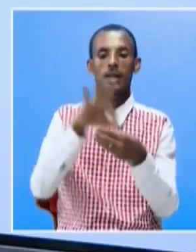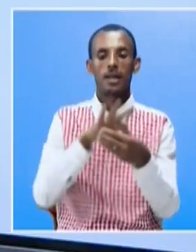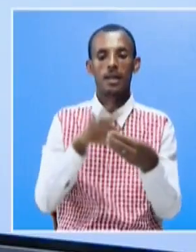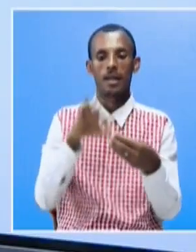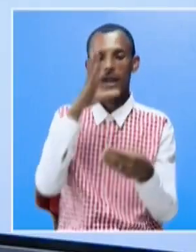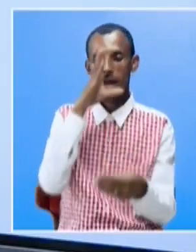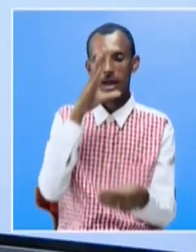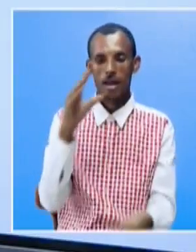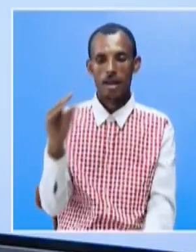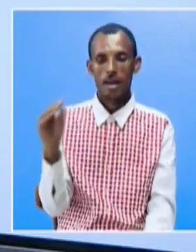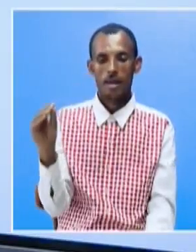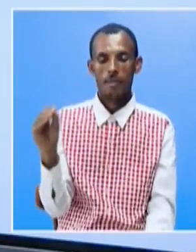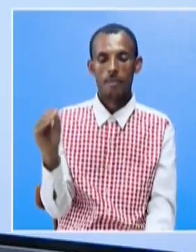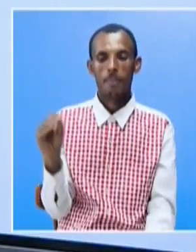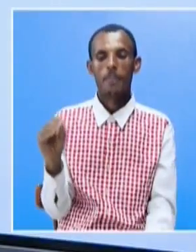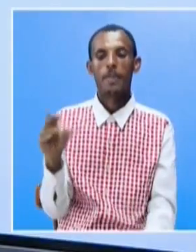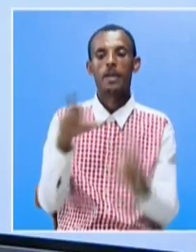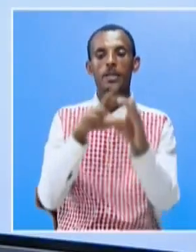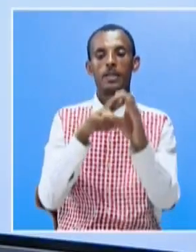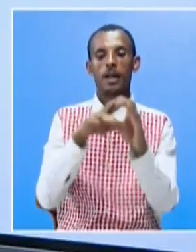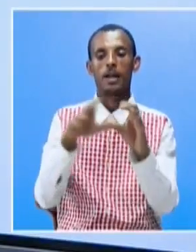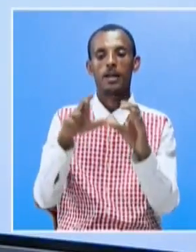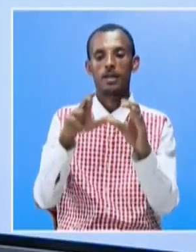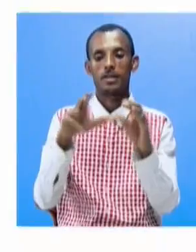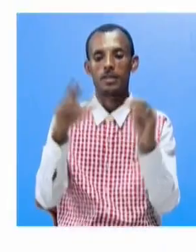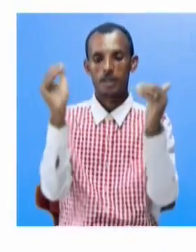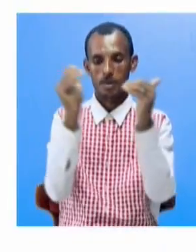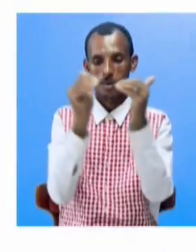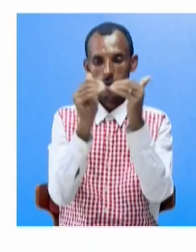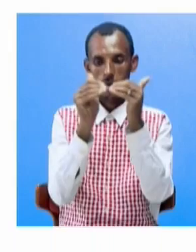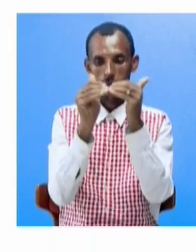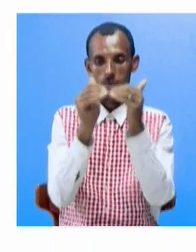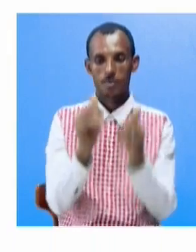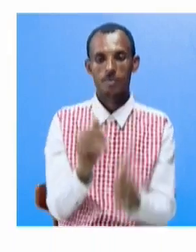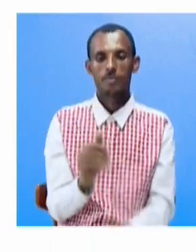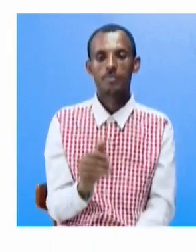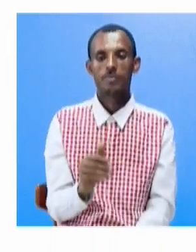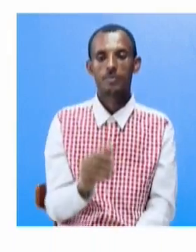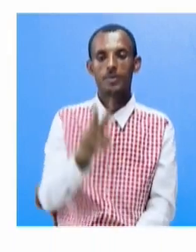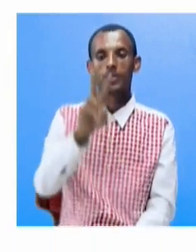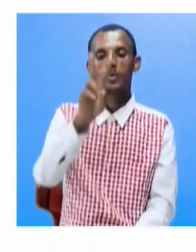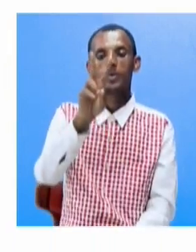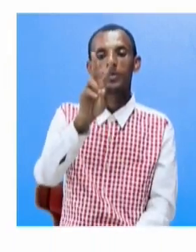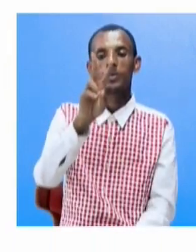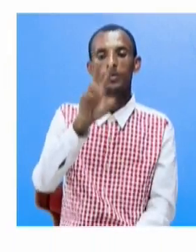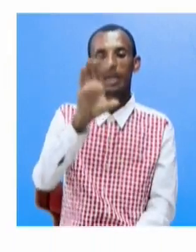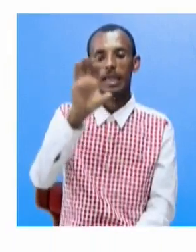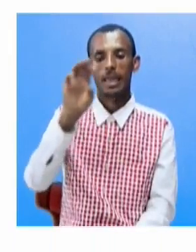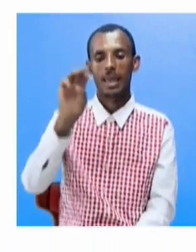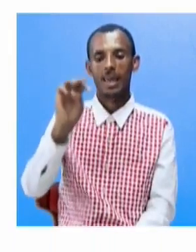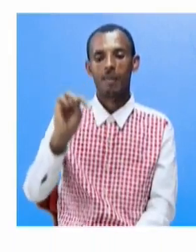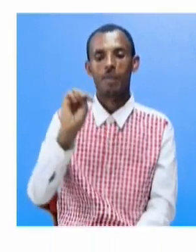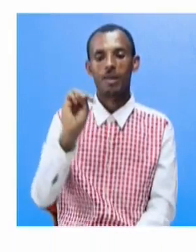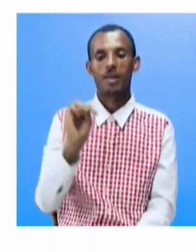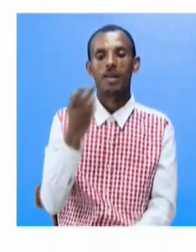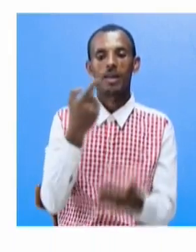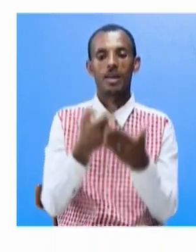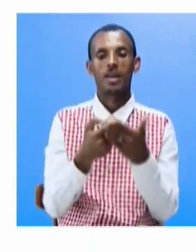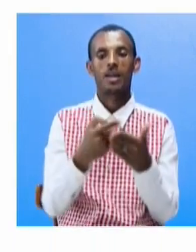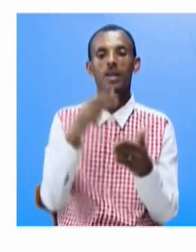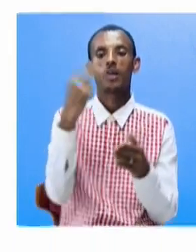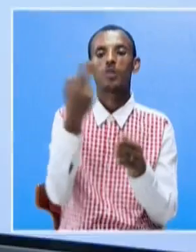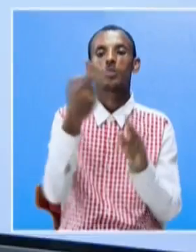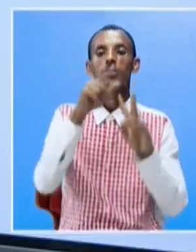and the radius is given to be, here it is, 2 centimeters. Here, use